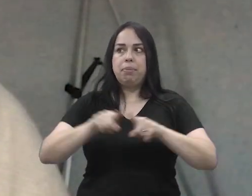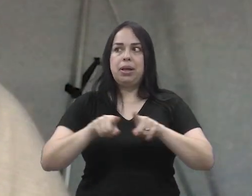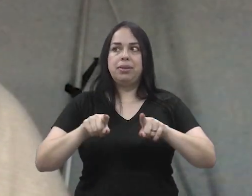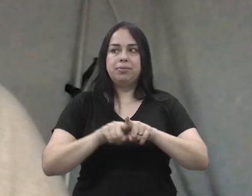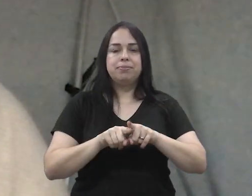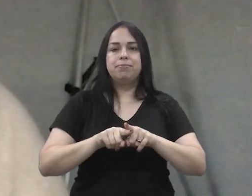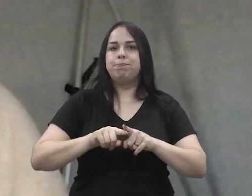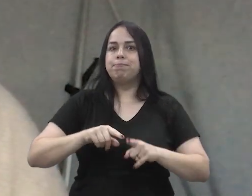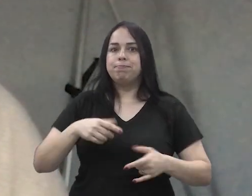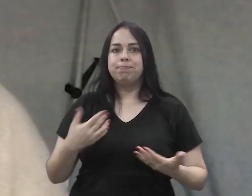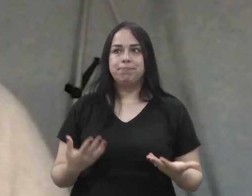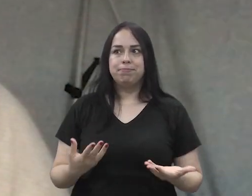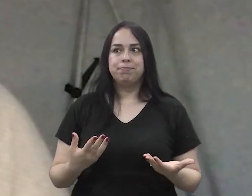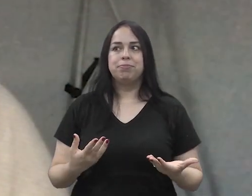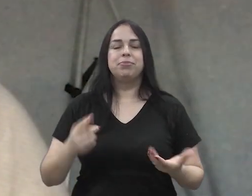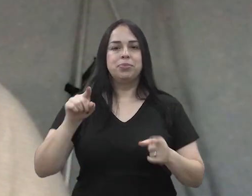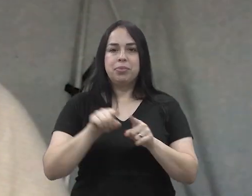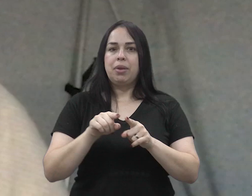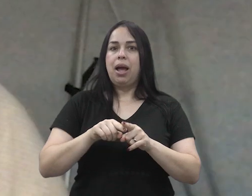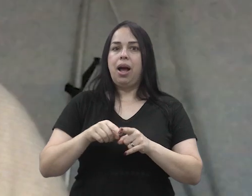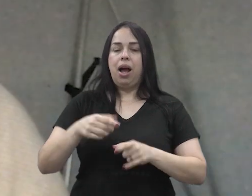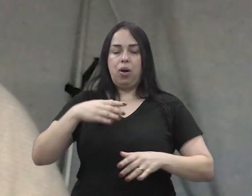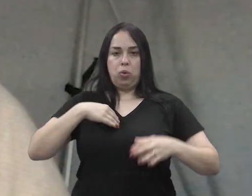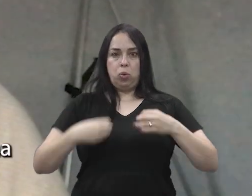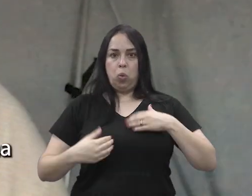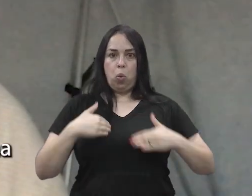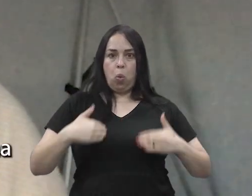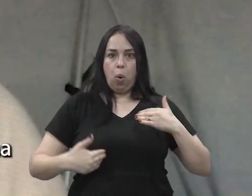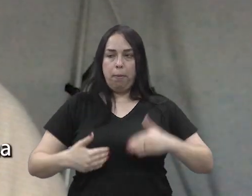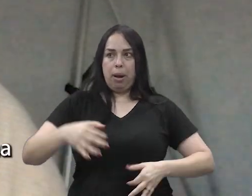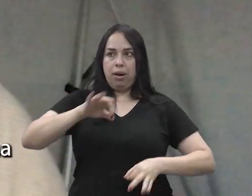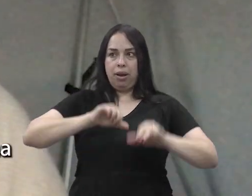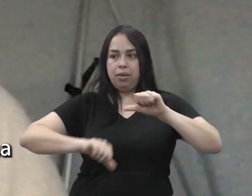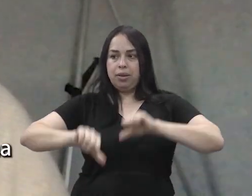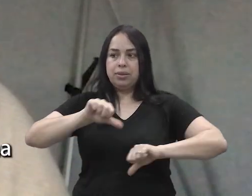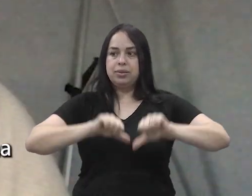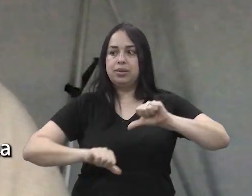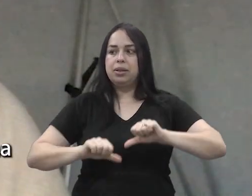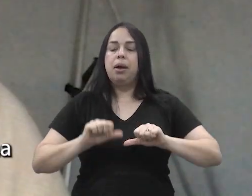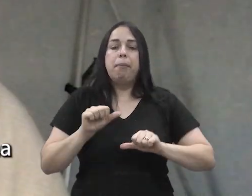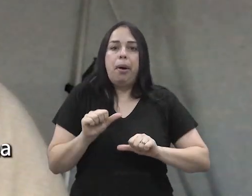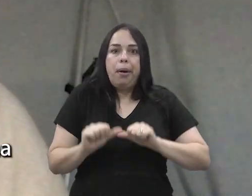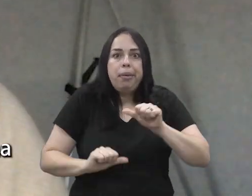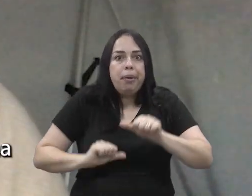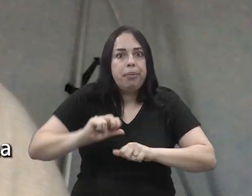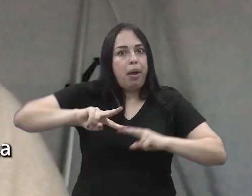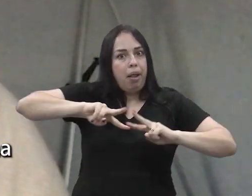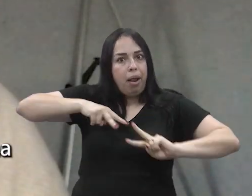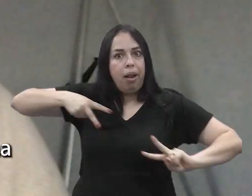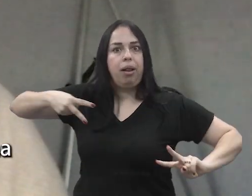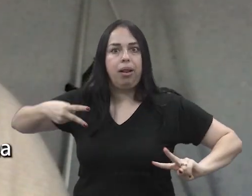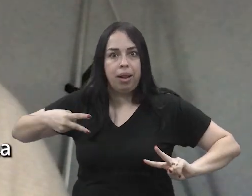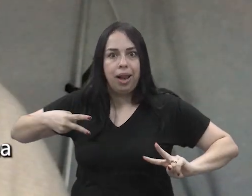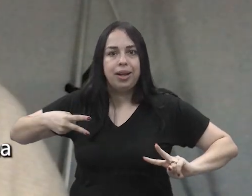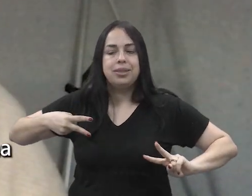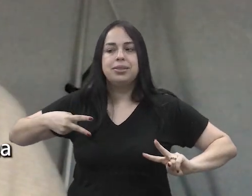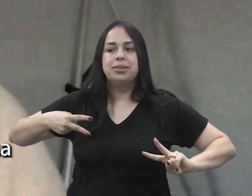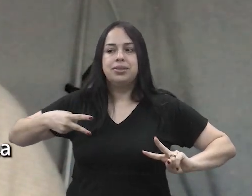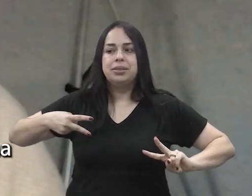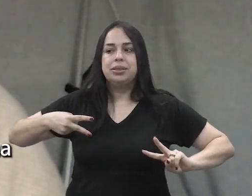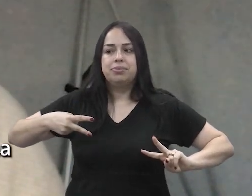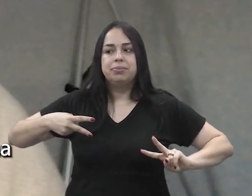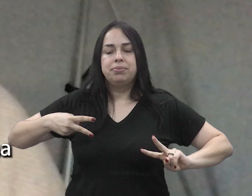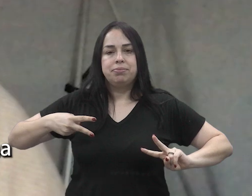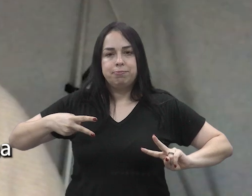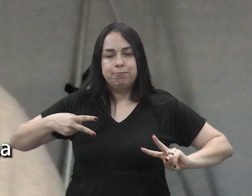or the proteins that package the DNA, the histones. And these modifications, what they do is